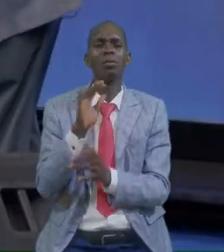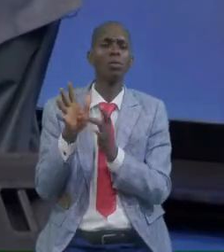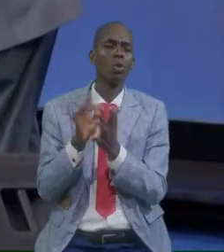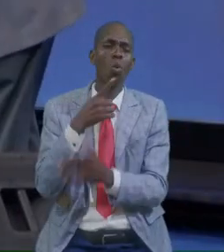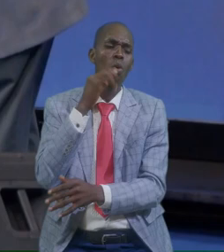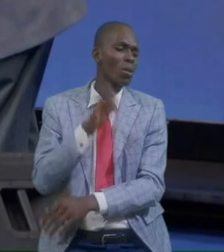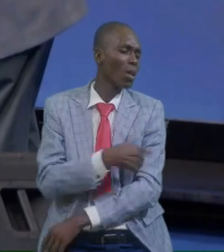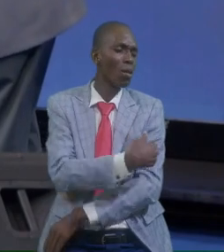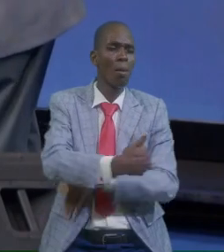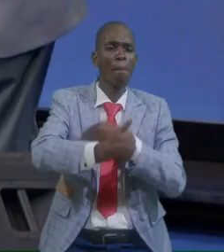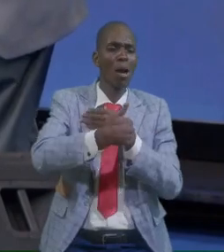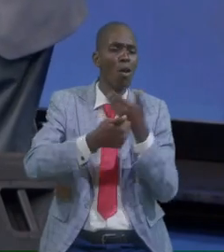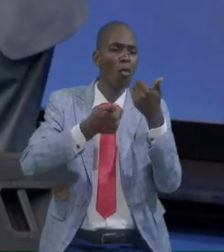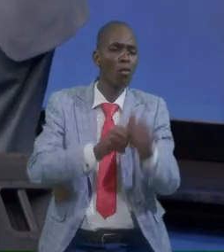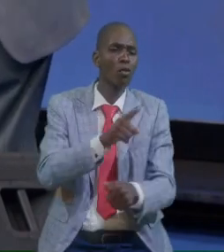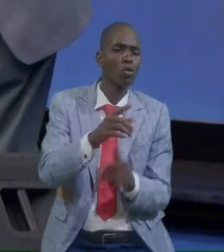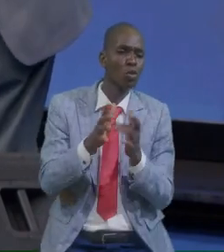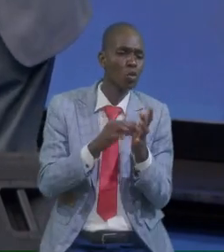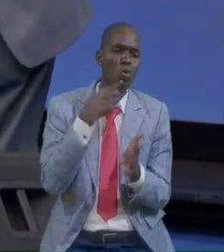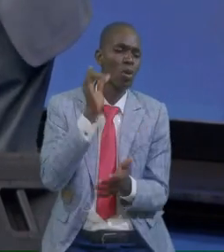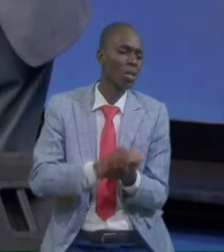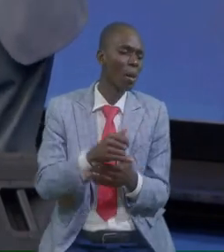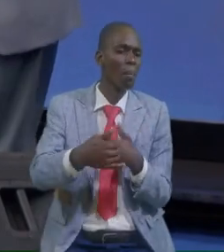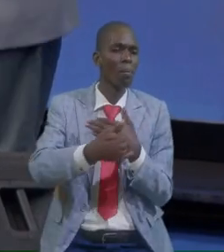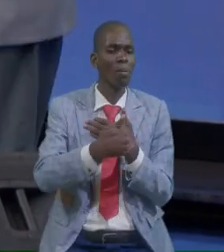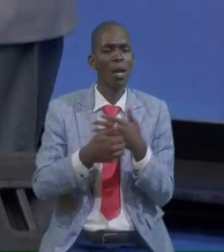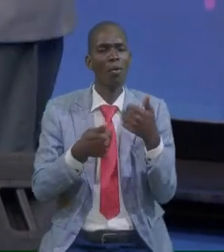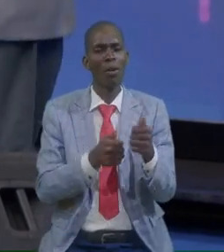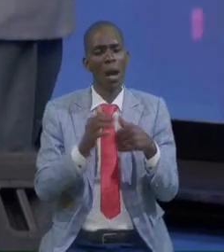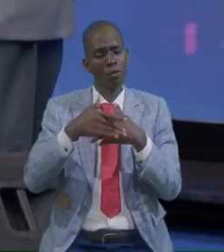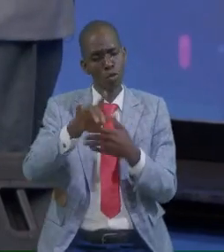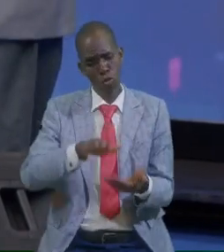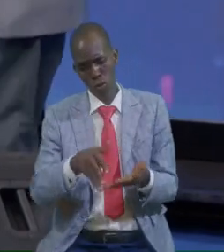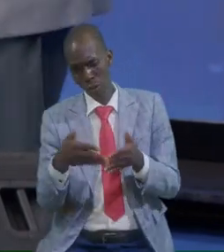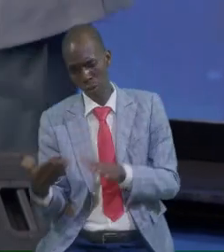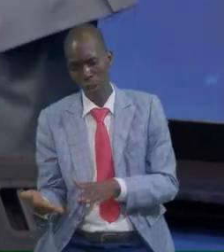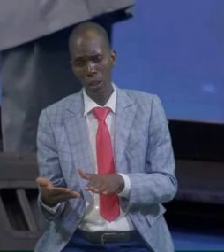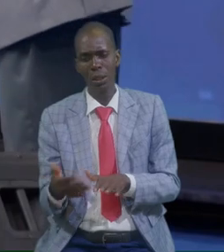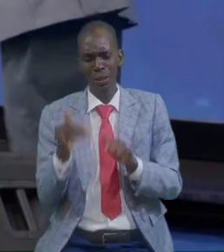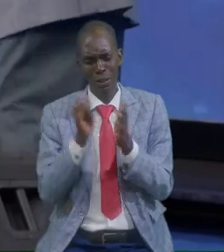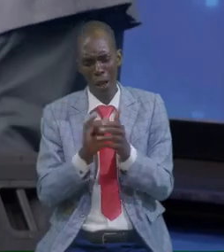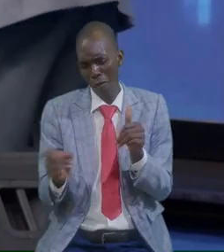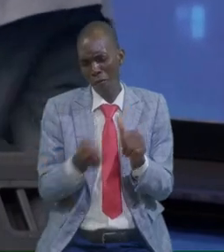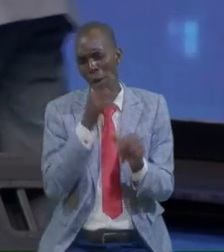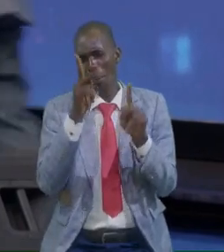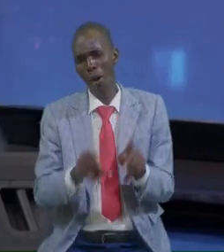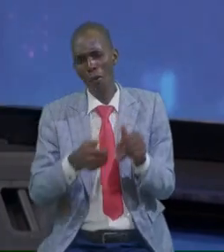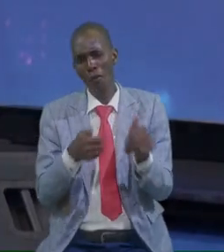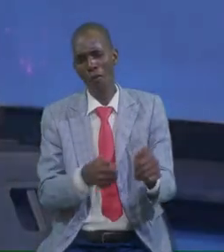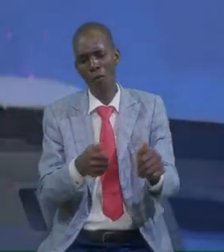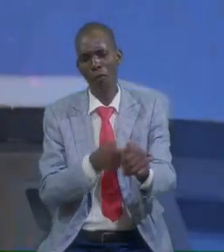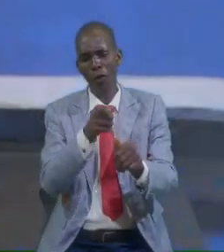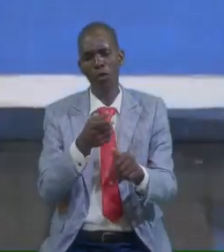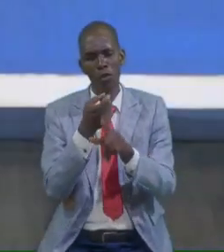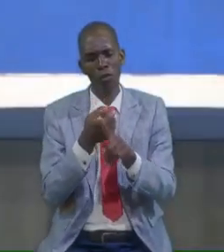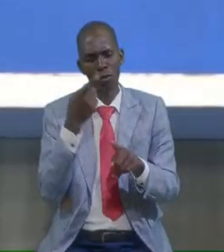Who is that after your death on the cross to be the first one that will be here